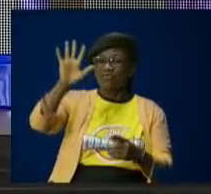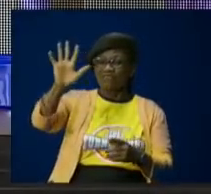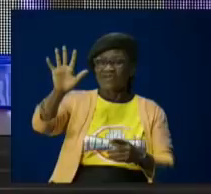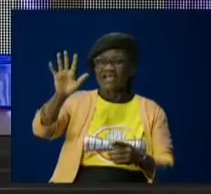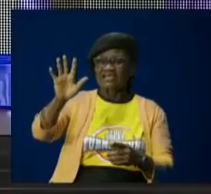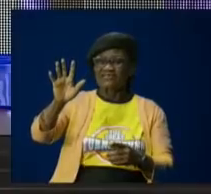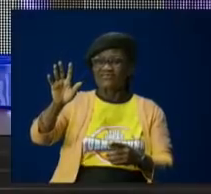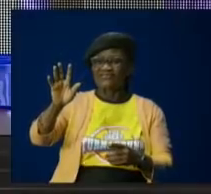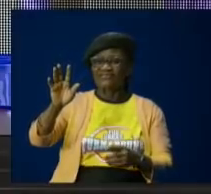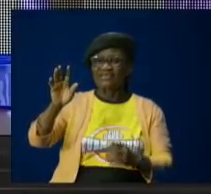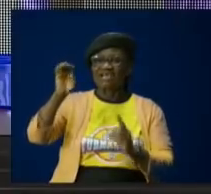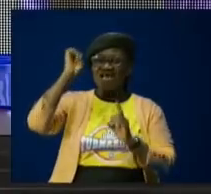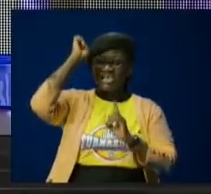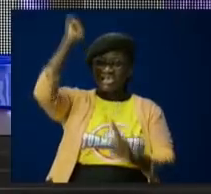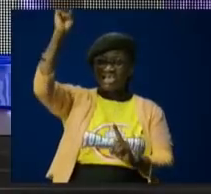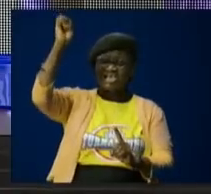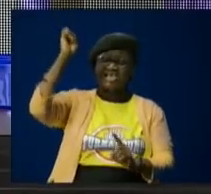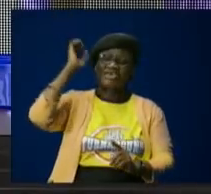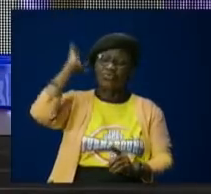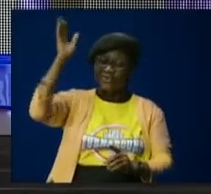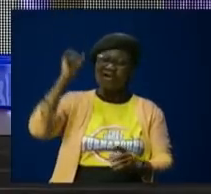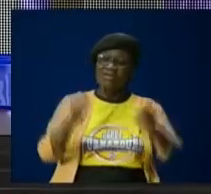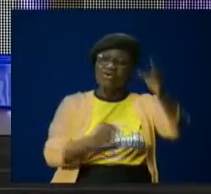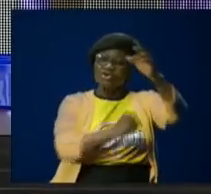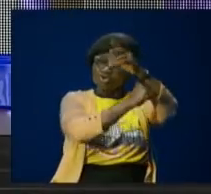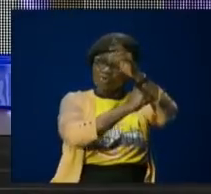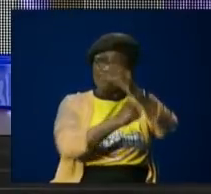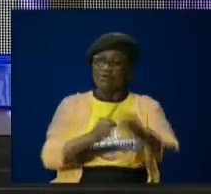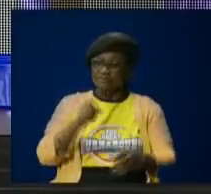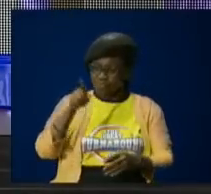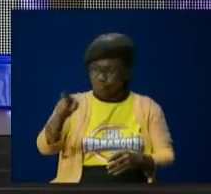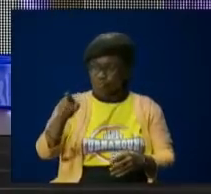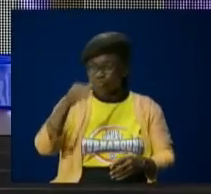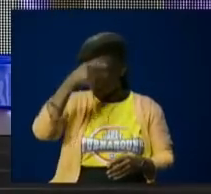He will support you because you are blessed.